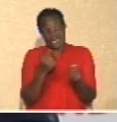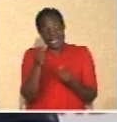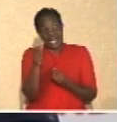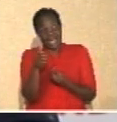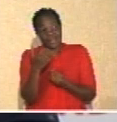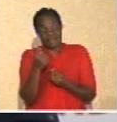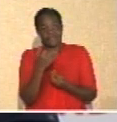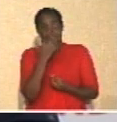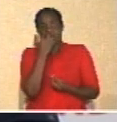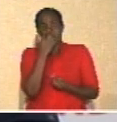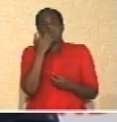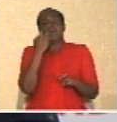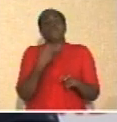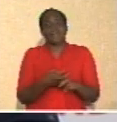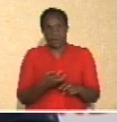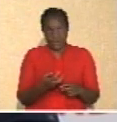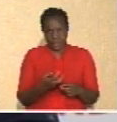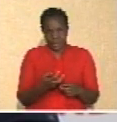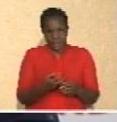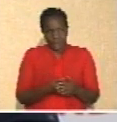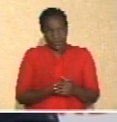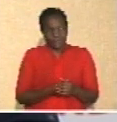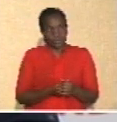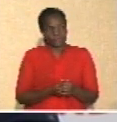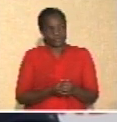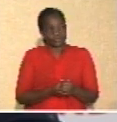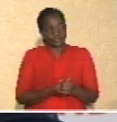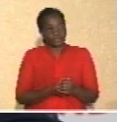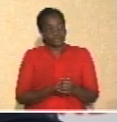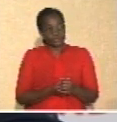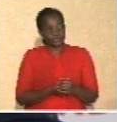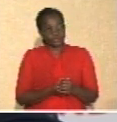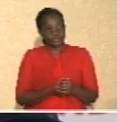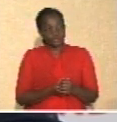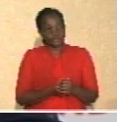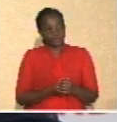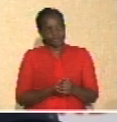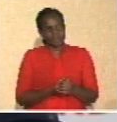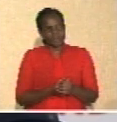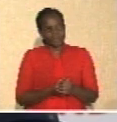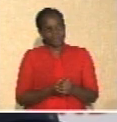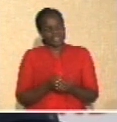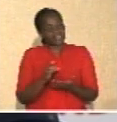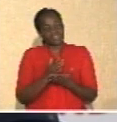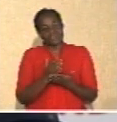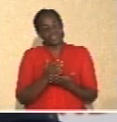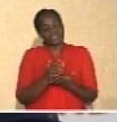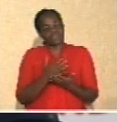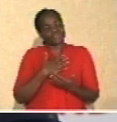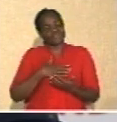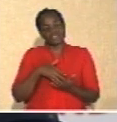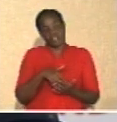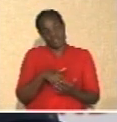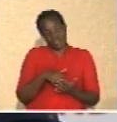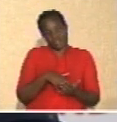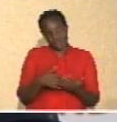have difficulty breathing, so they are breathing with difficulty. Some of them are simply just fatigued, and some